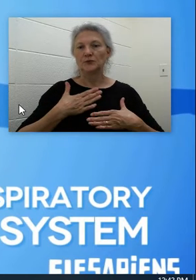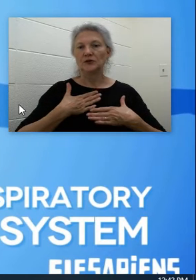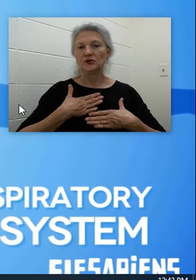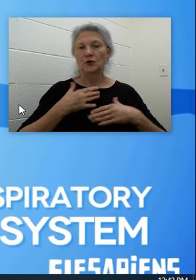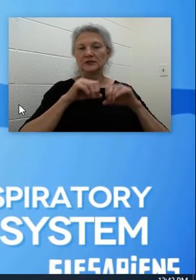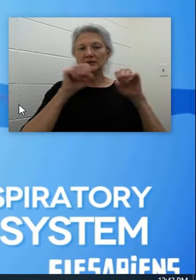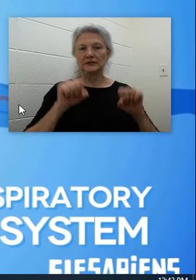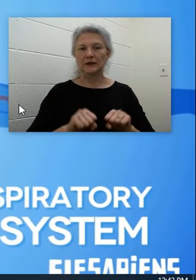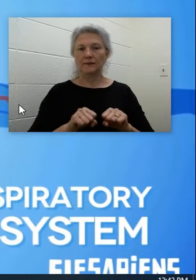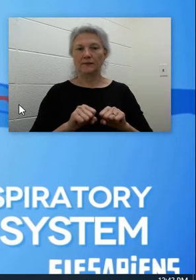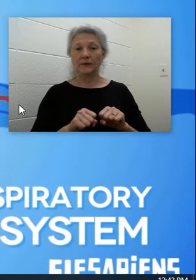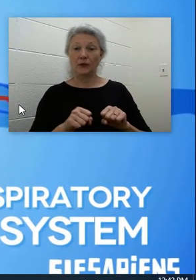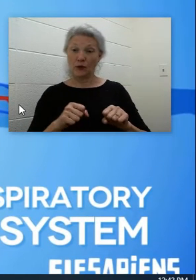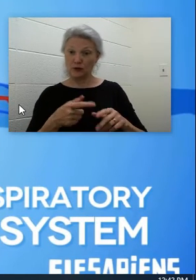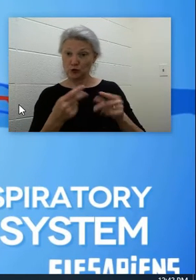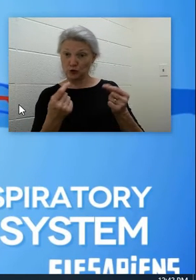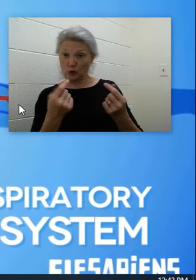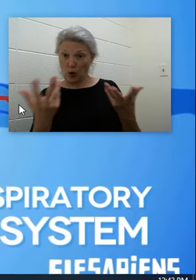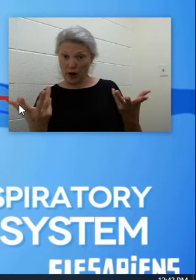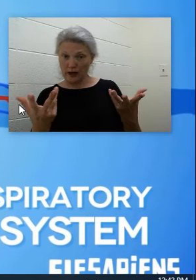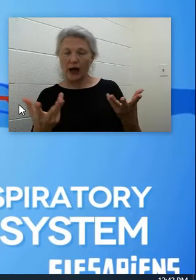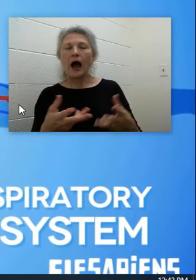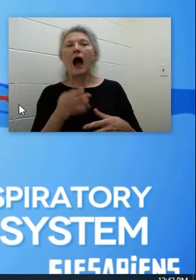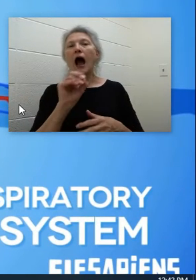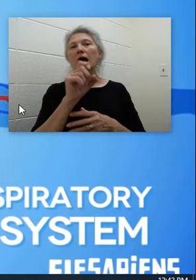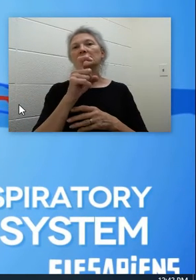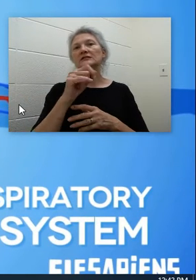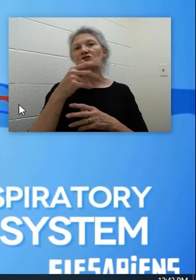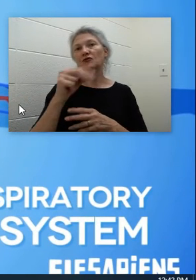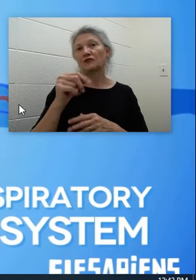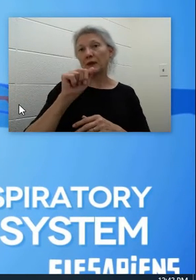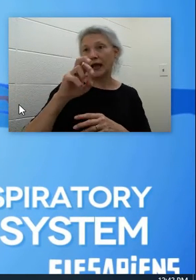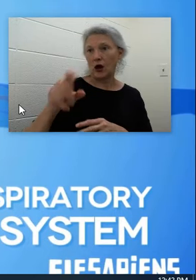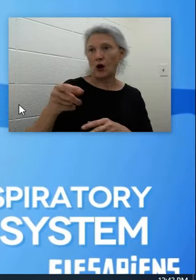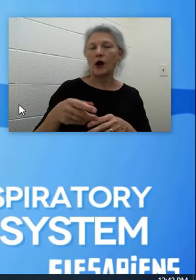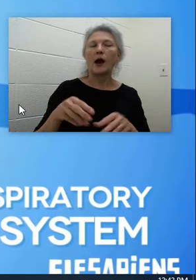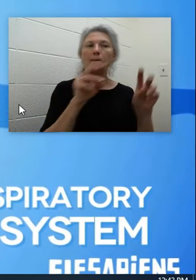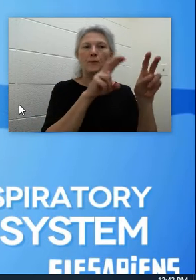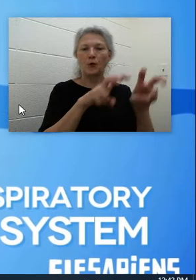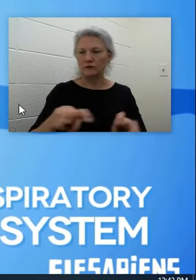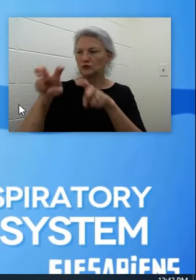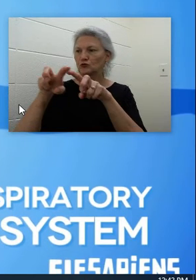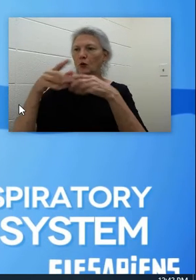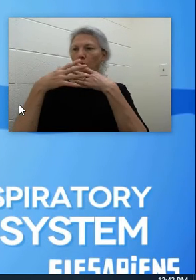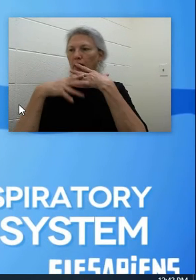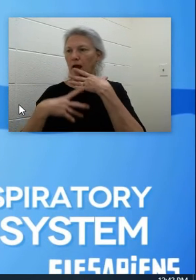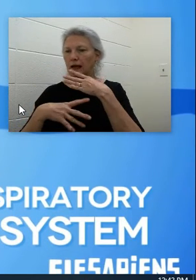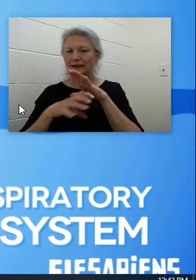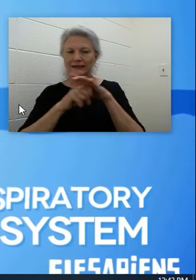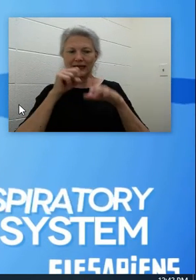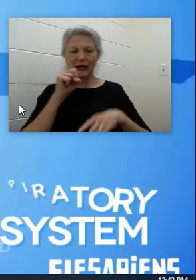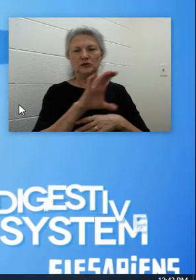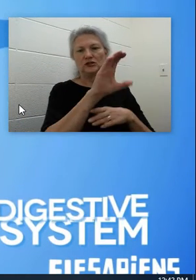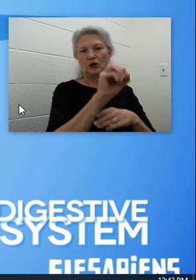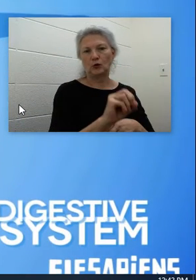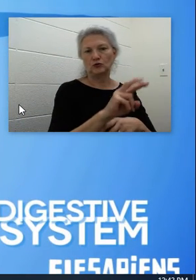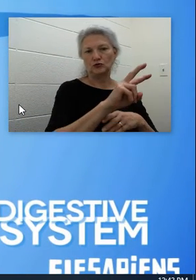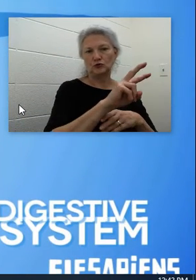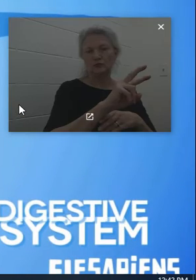obtain oxygen from air, transport it to our blood, and remove carbon dioxide.